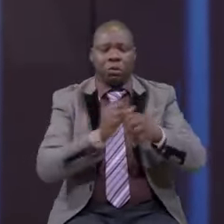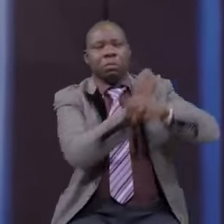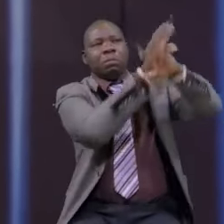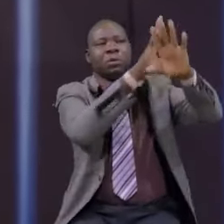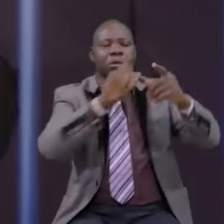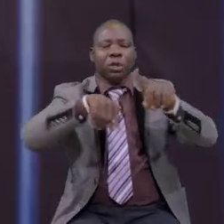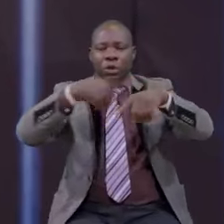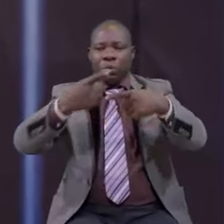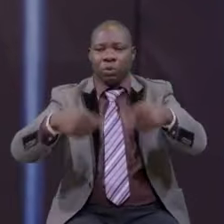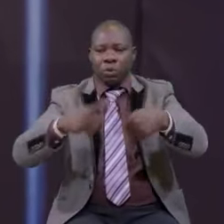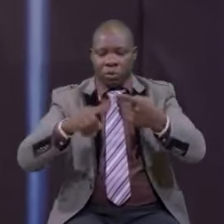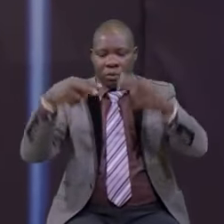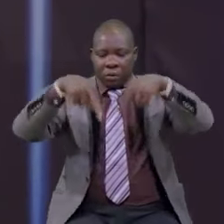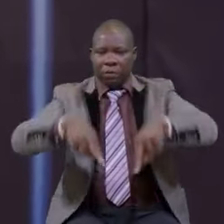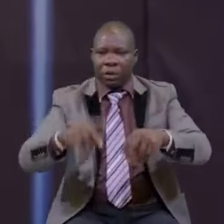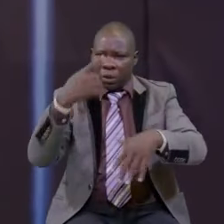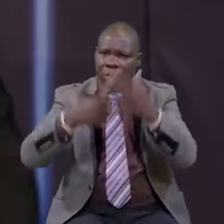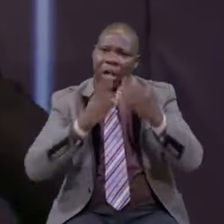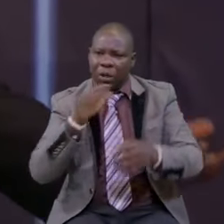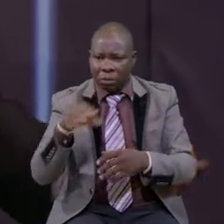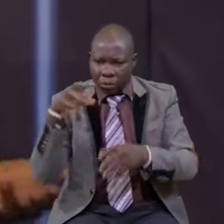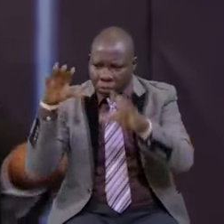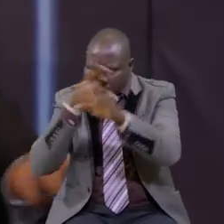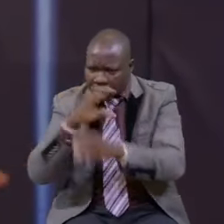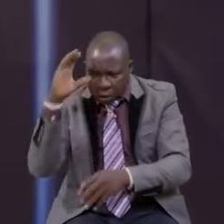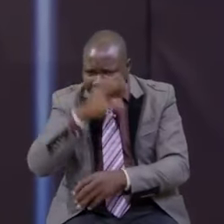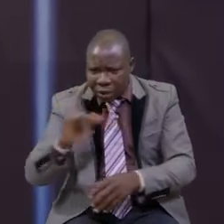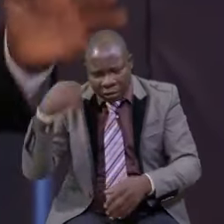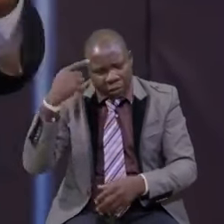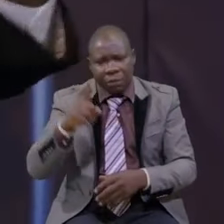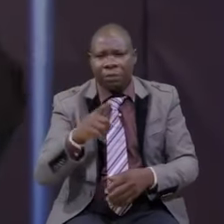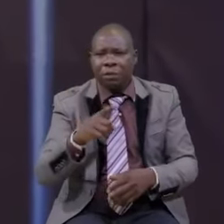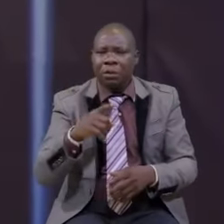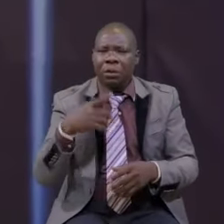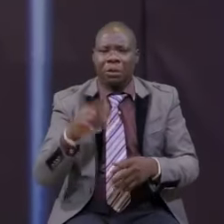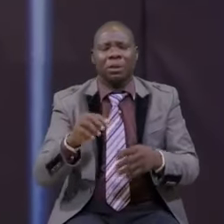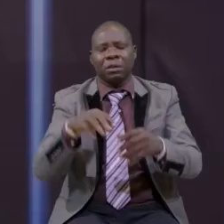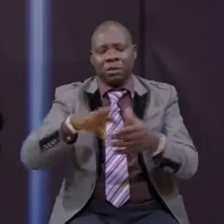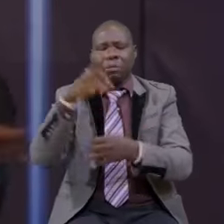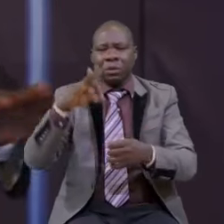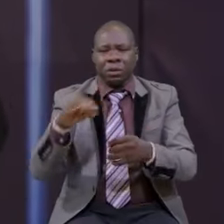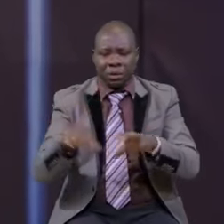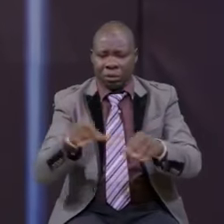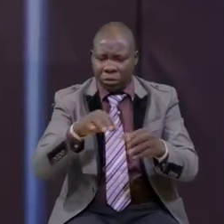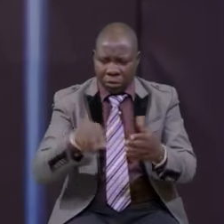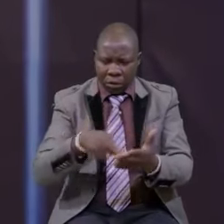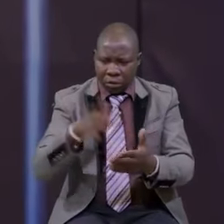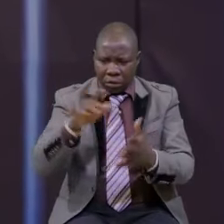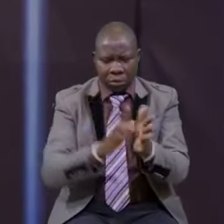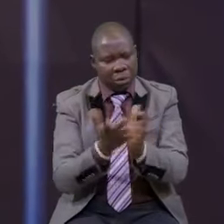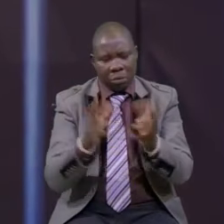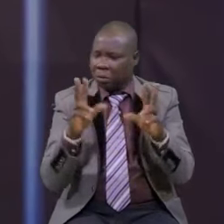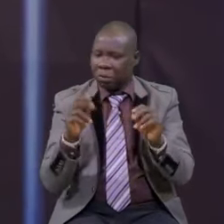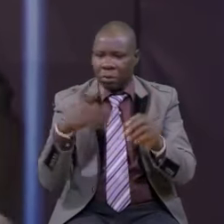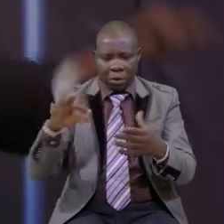valley. What are you looking for? The Spirit. Did you bring your Bible with you? No. The Spirit. Do you read the Bible? No.